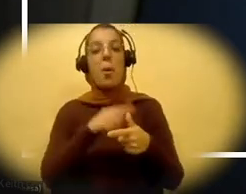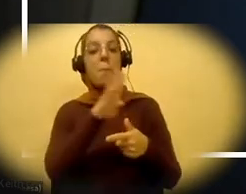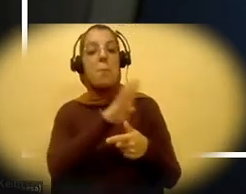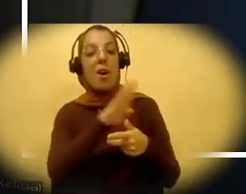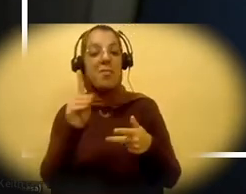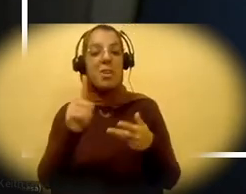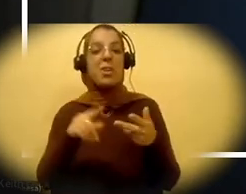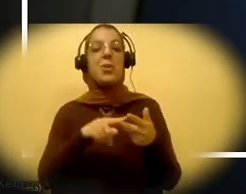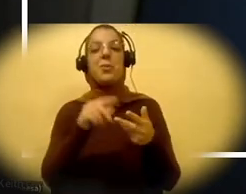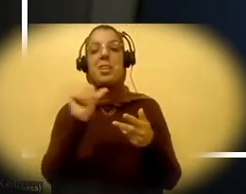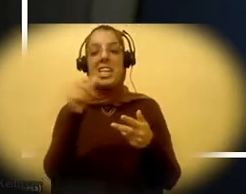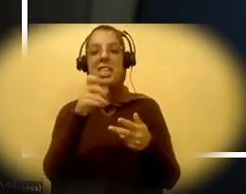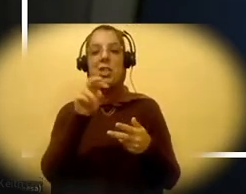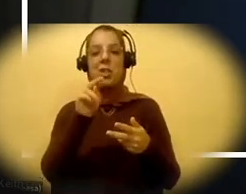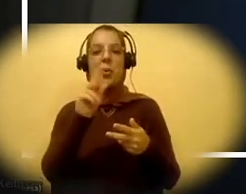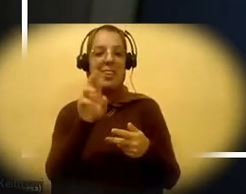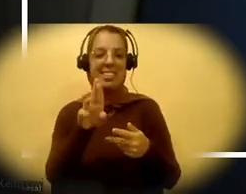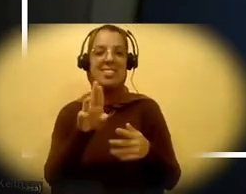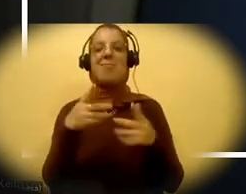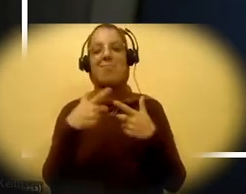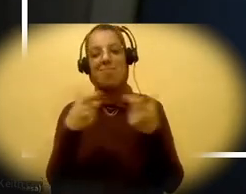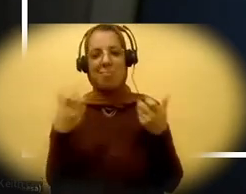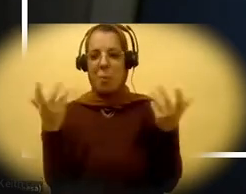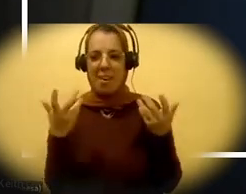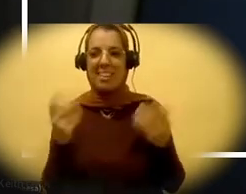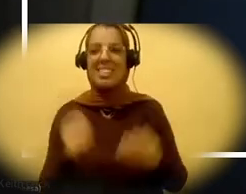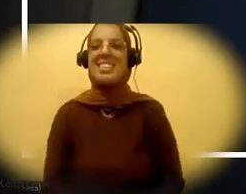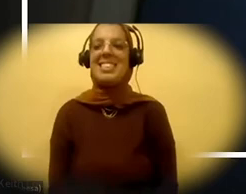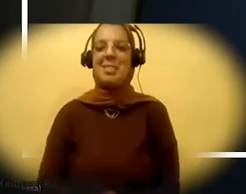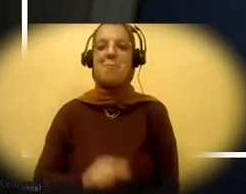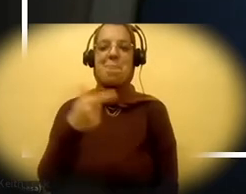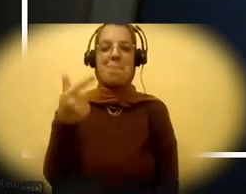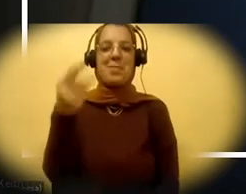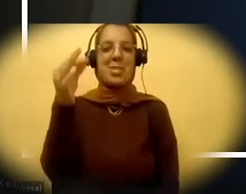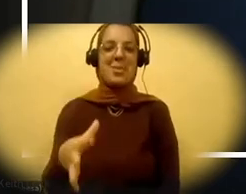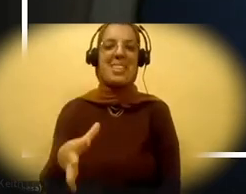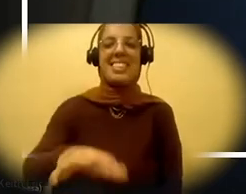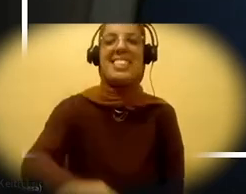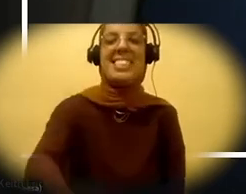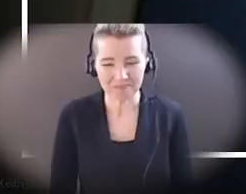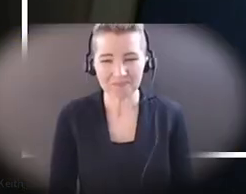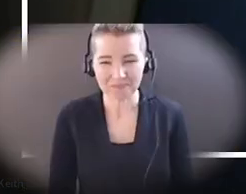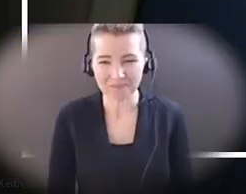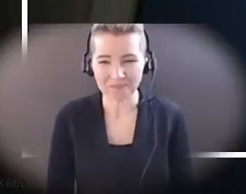I think they are different for sure.